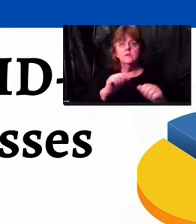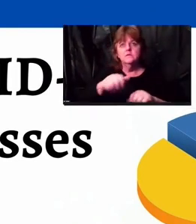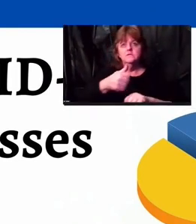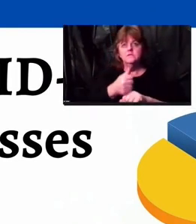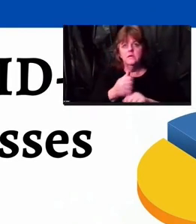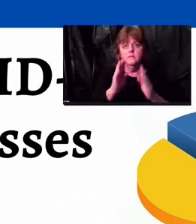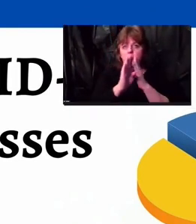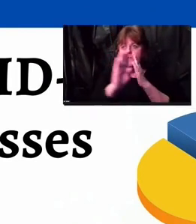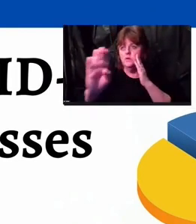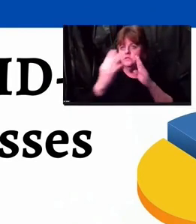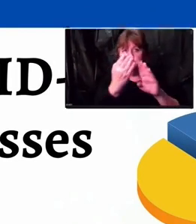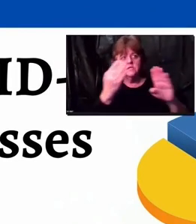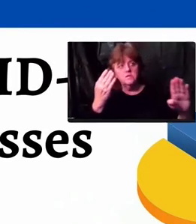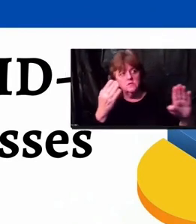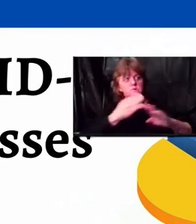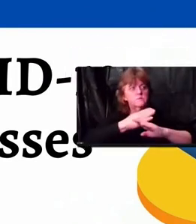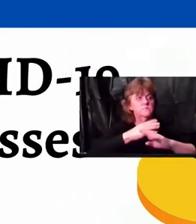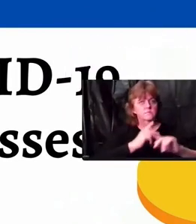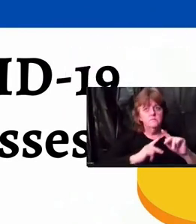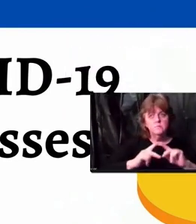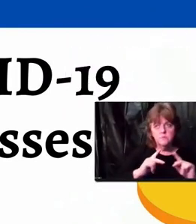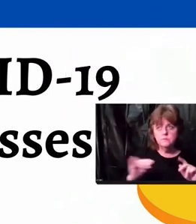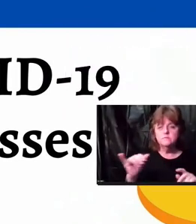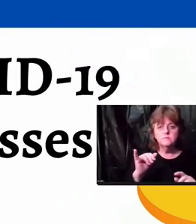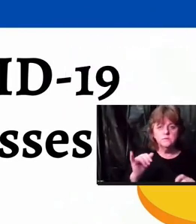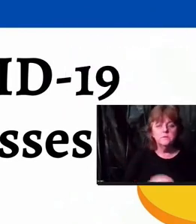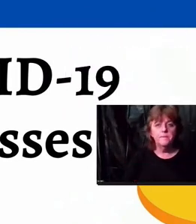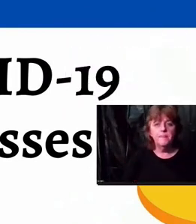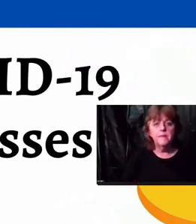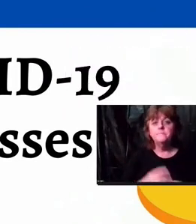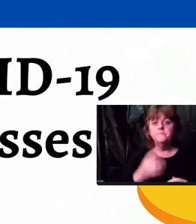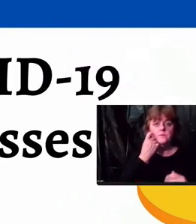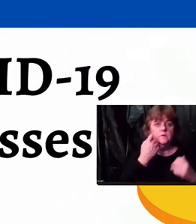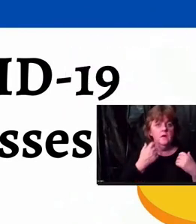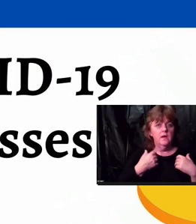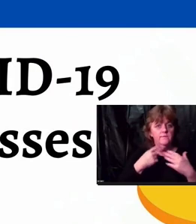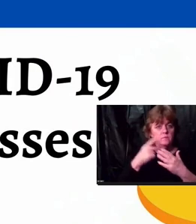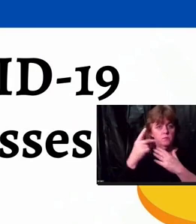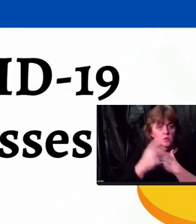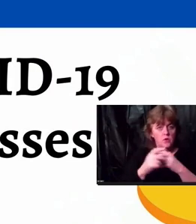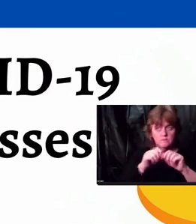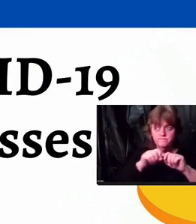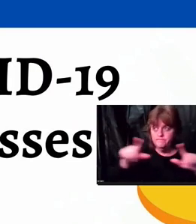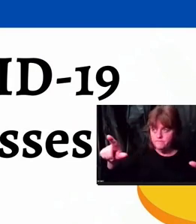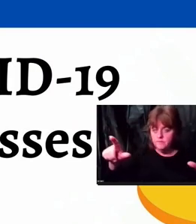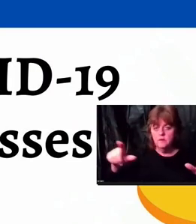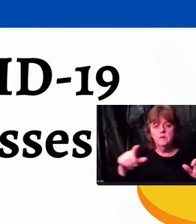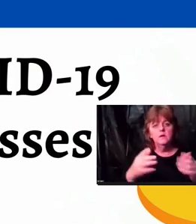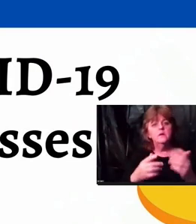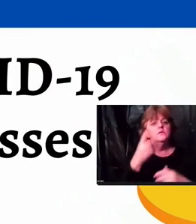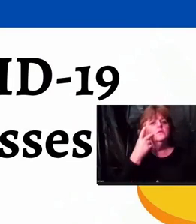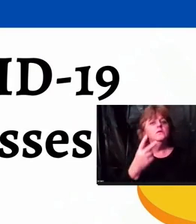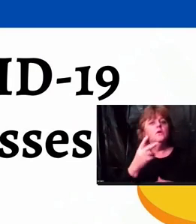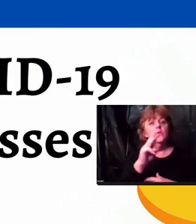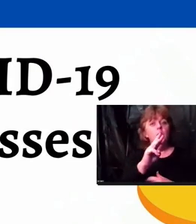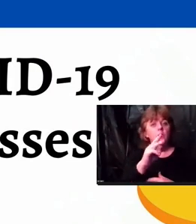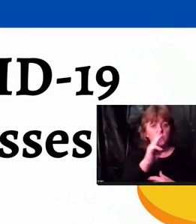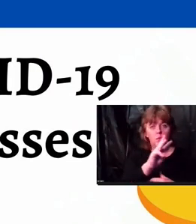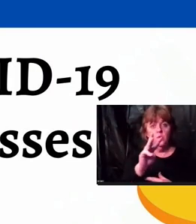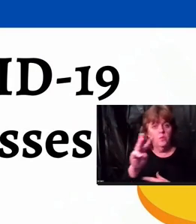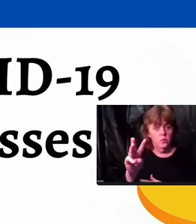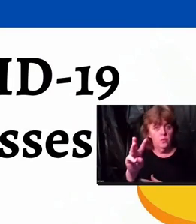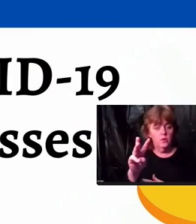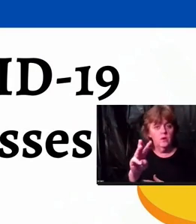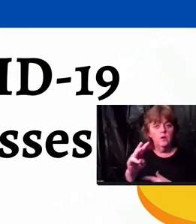few other things that will fall under that. So we've released this program. You may find additional information on our website and on our